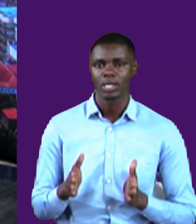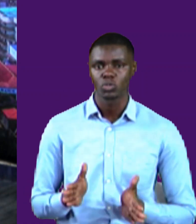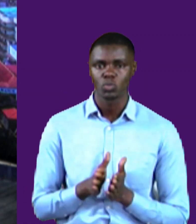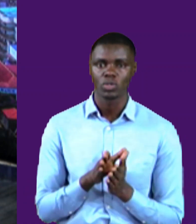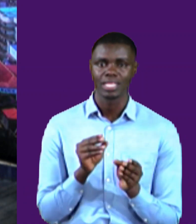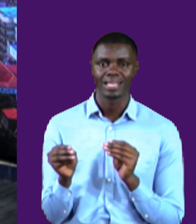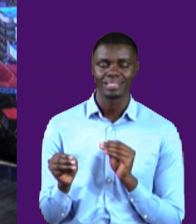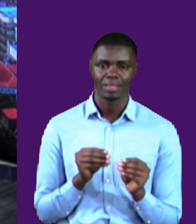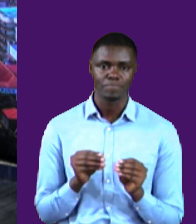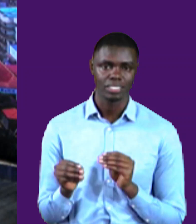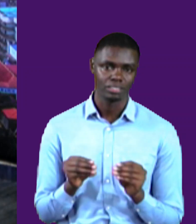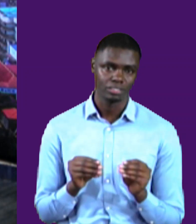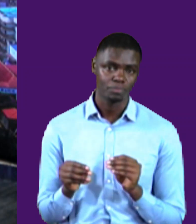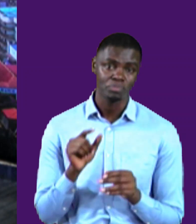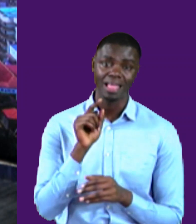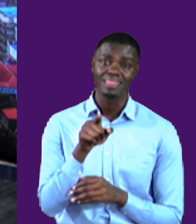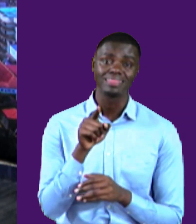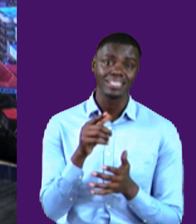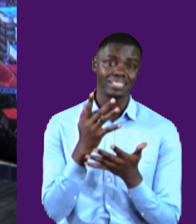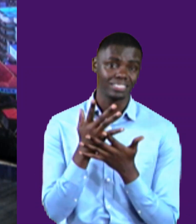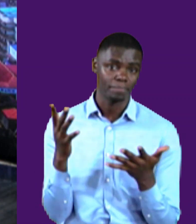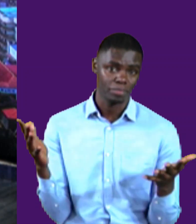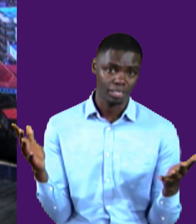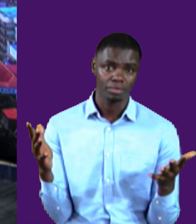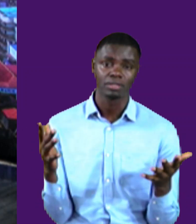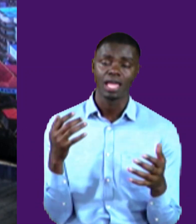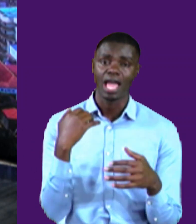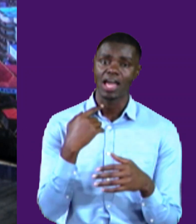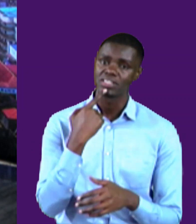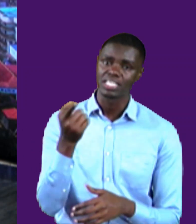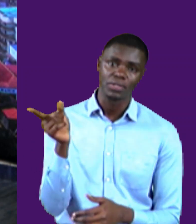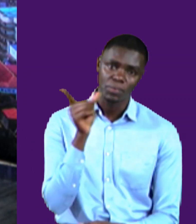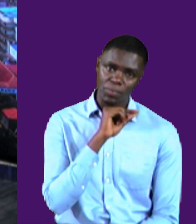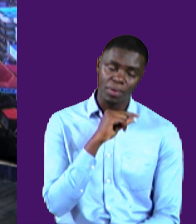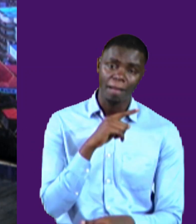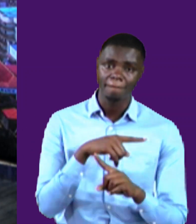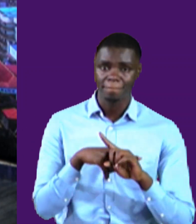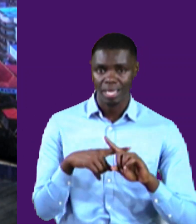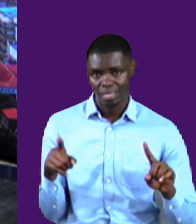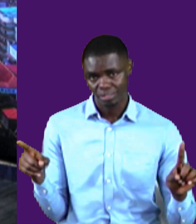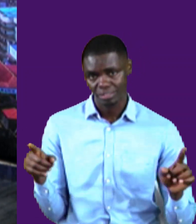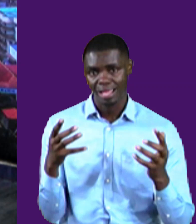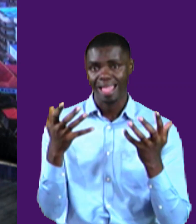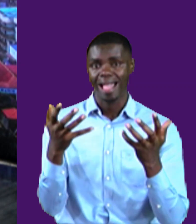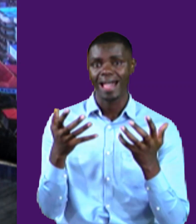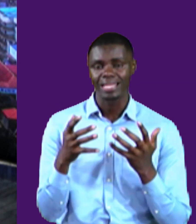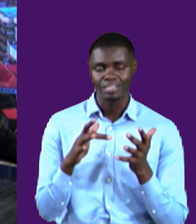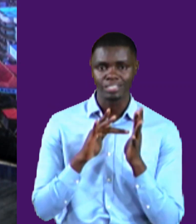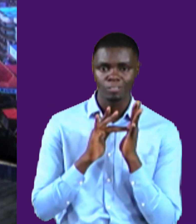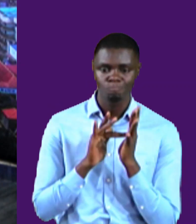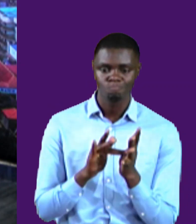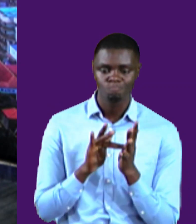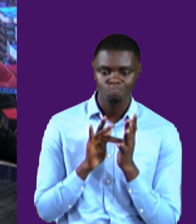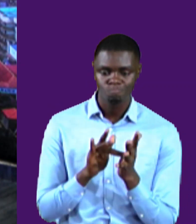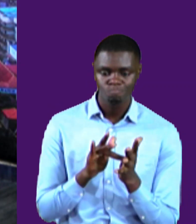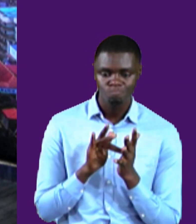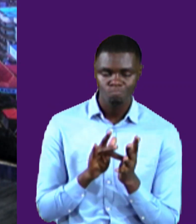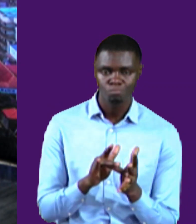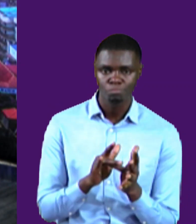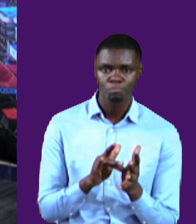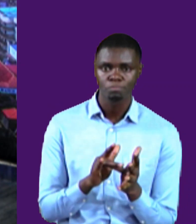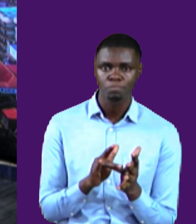with disabilities. This is something that I've mentioned, but of course I need to emphasize